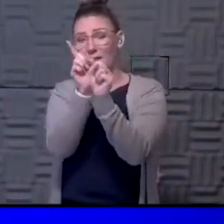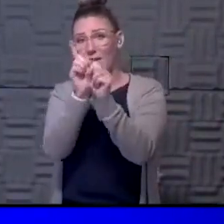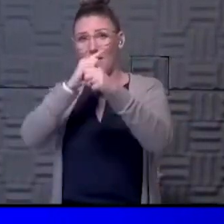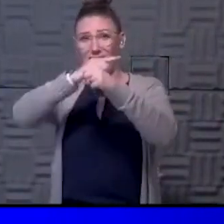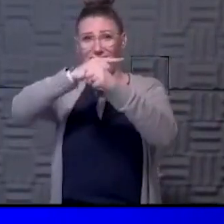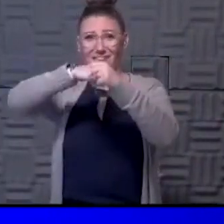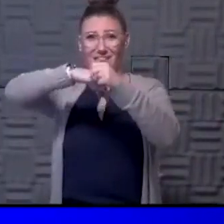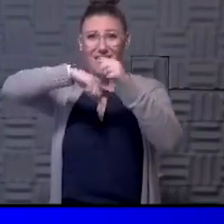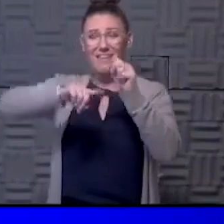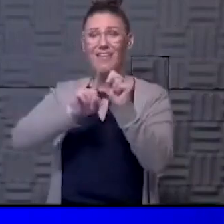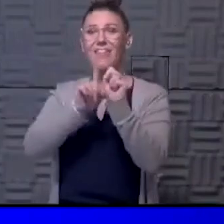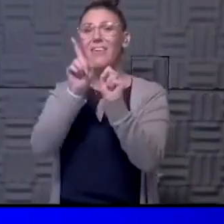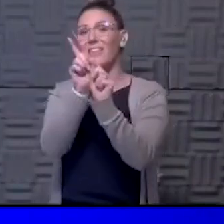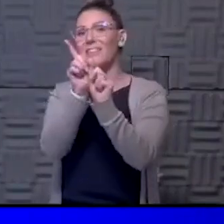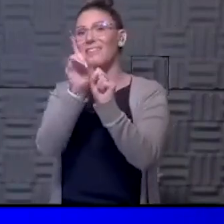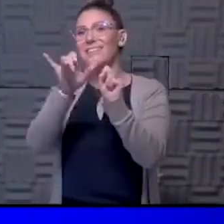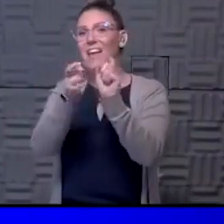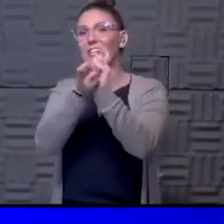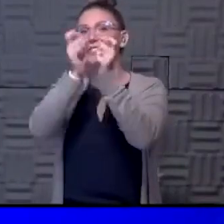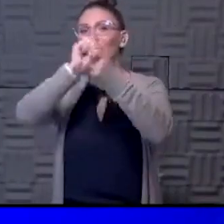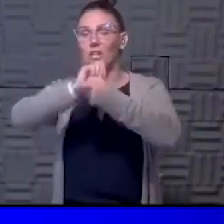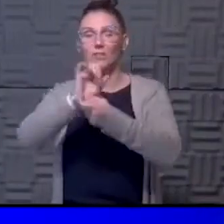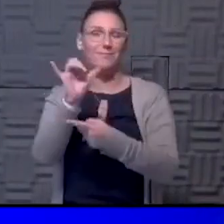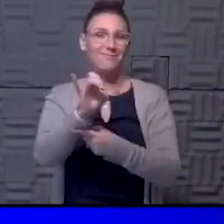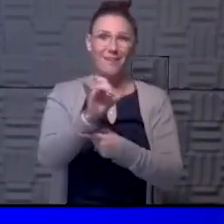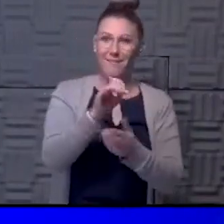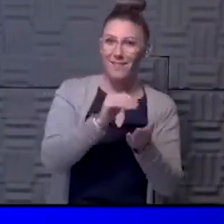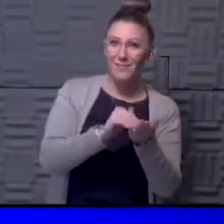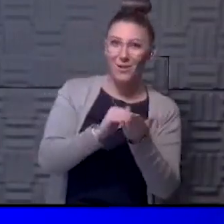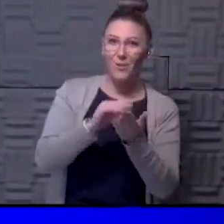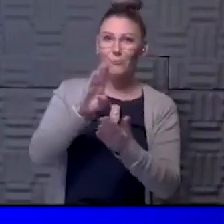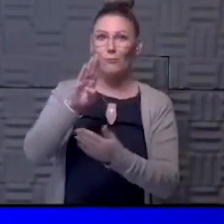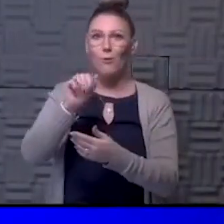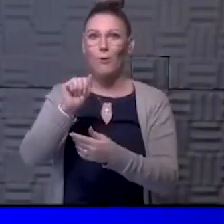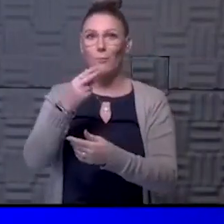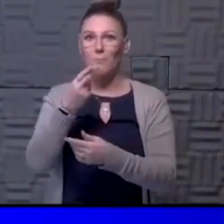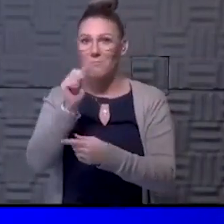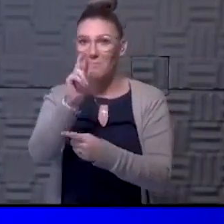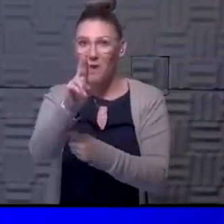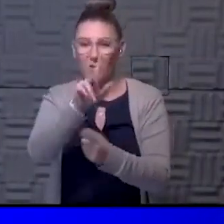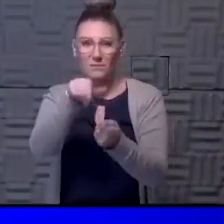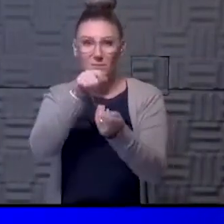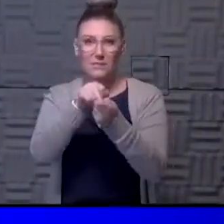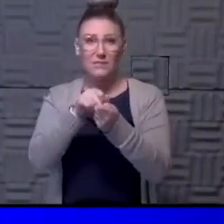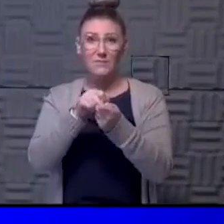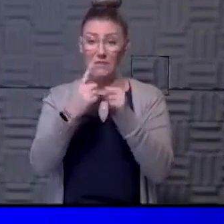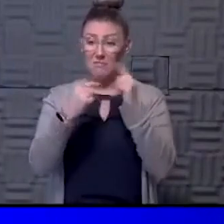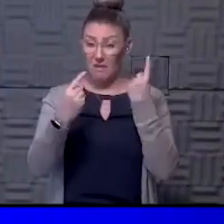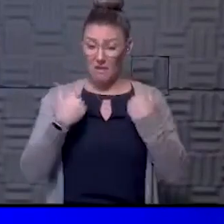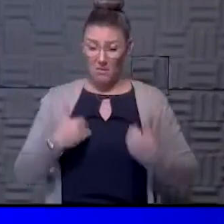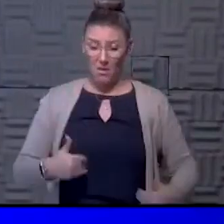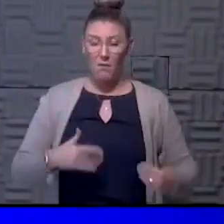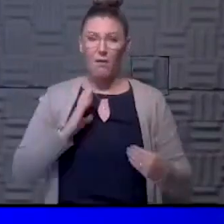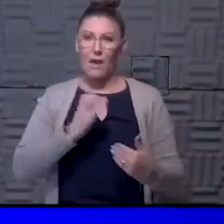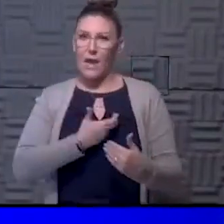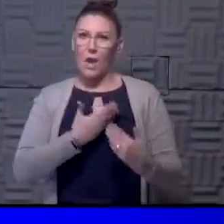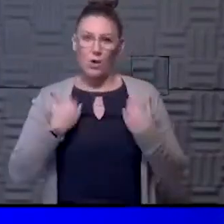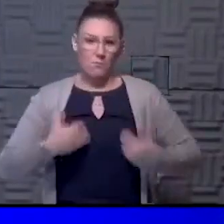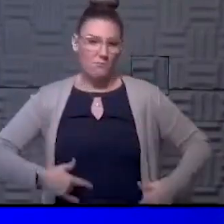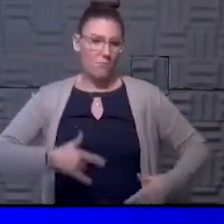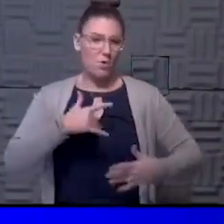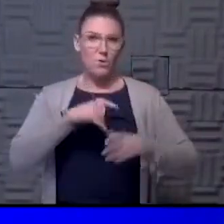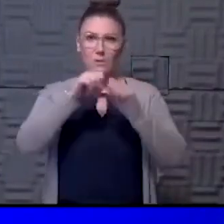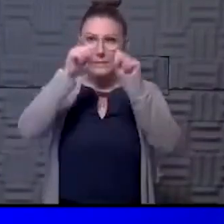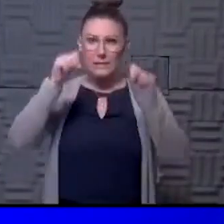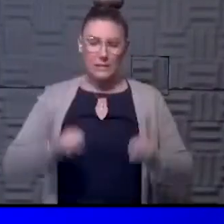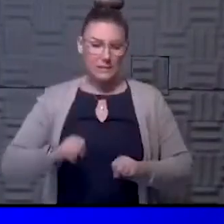spike protein, is changed. So just as Dr. Barr said, they are very specific. These antibodies, our immune system is amazing in the fact that it can